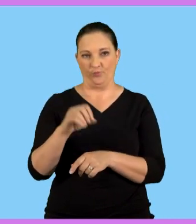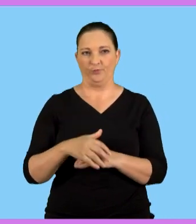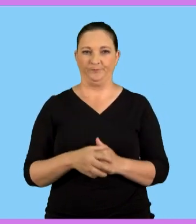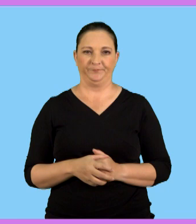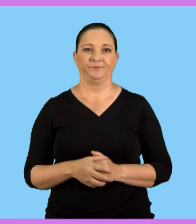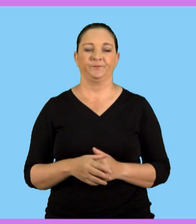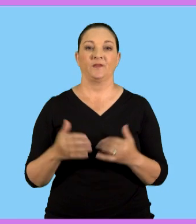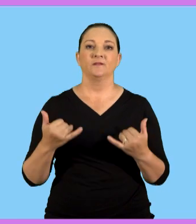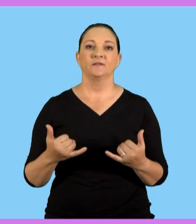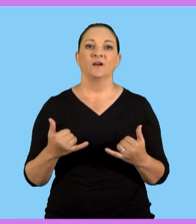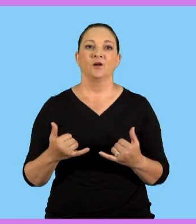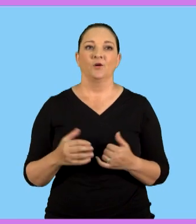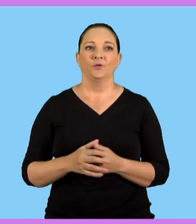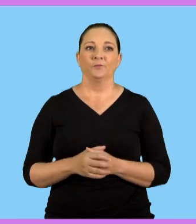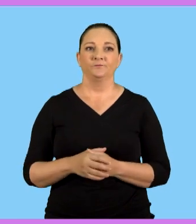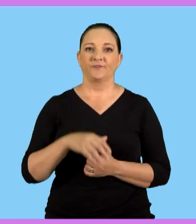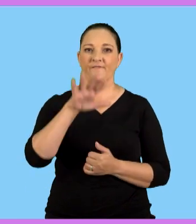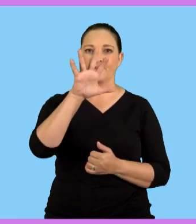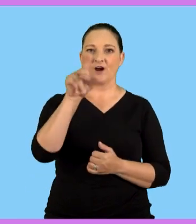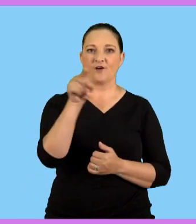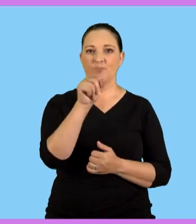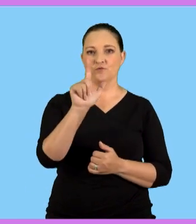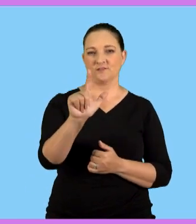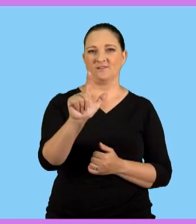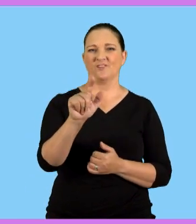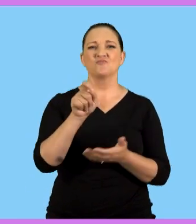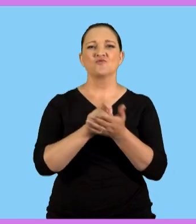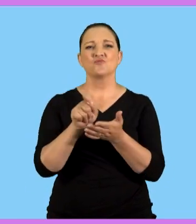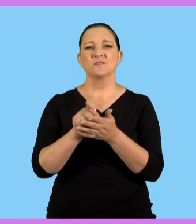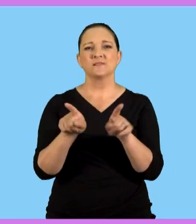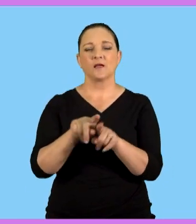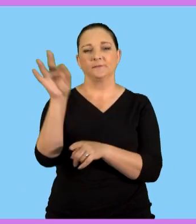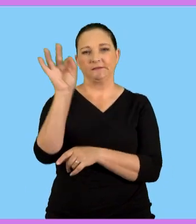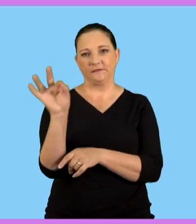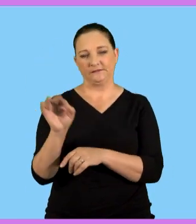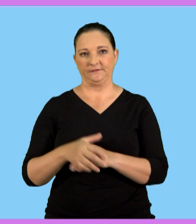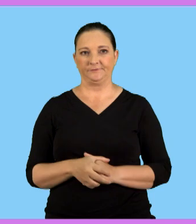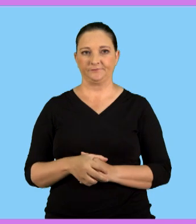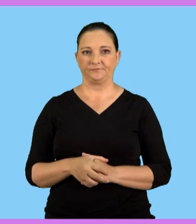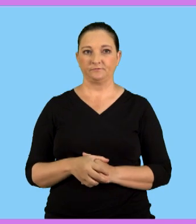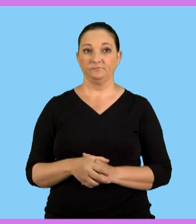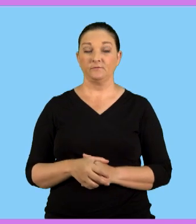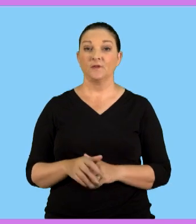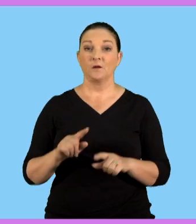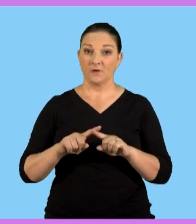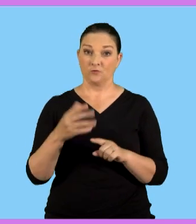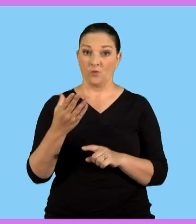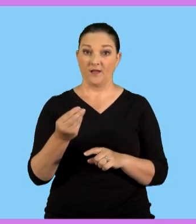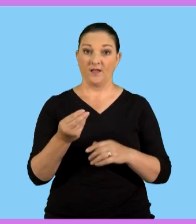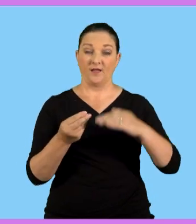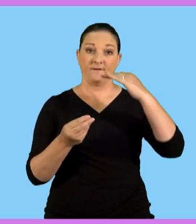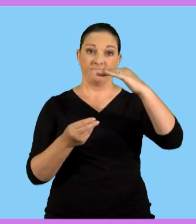pre-knowledge practice. Write 5/7 as a percentage. So it's already in a fraction